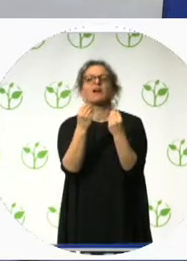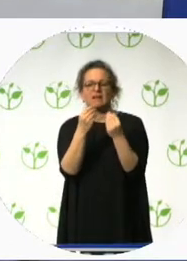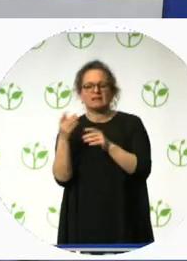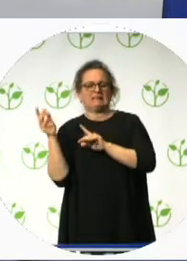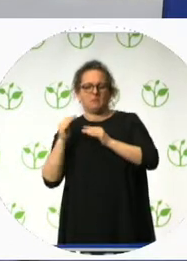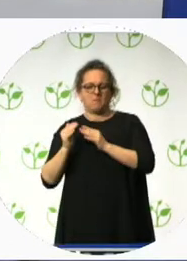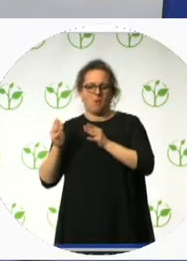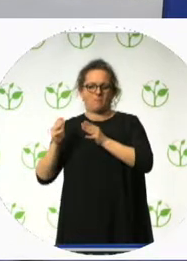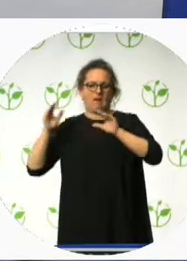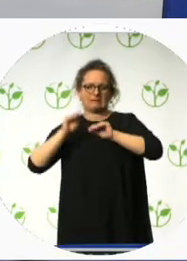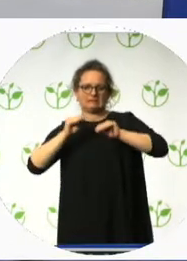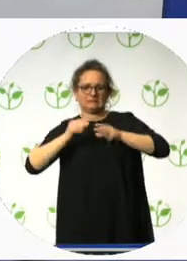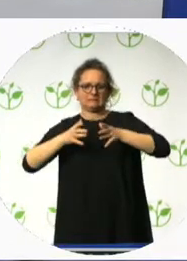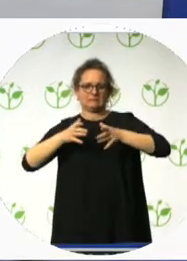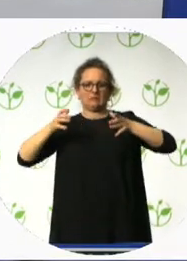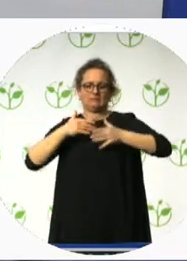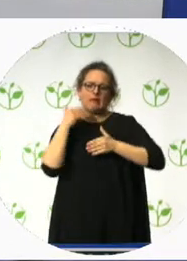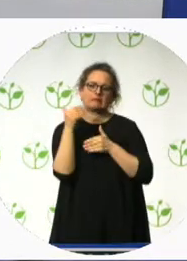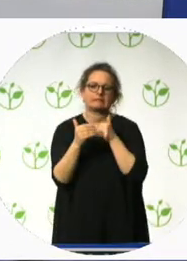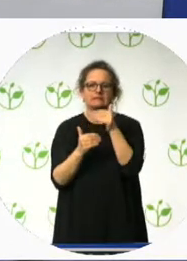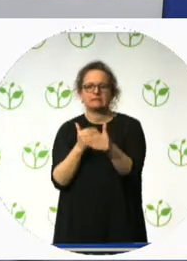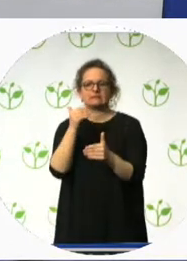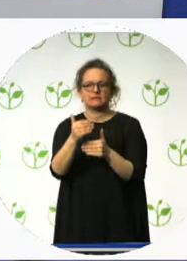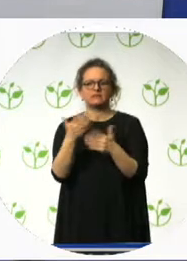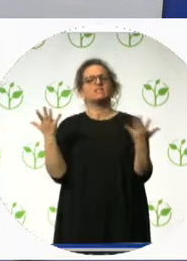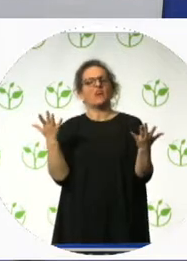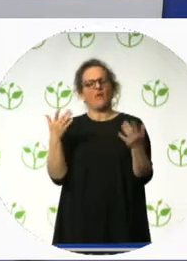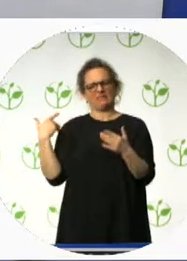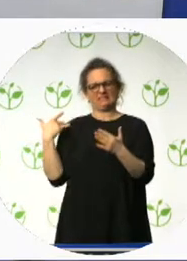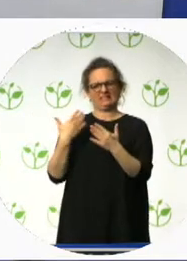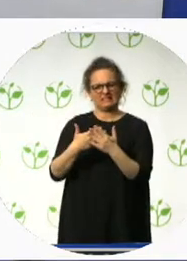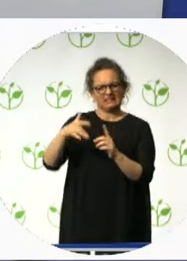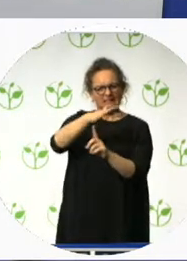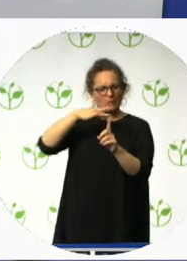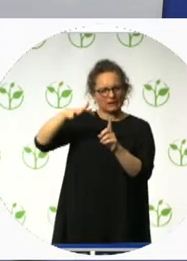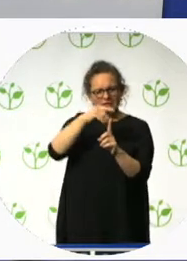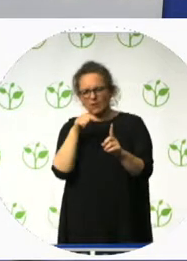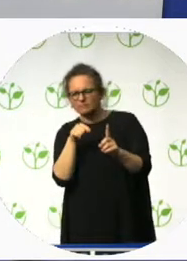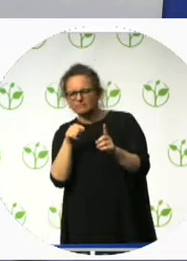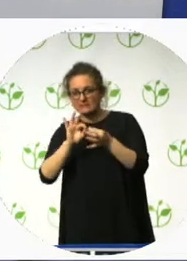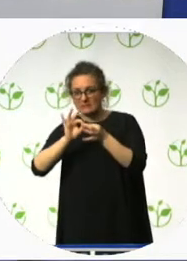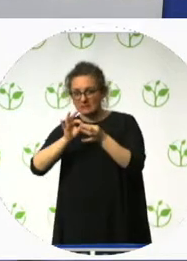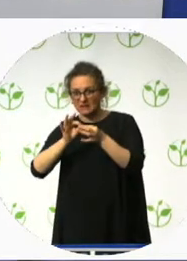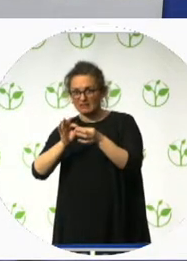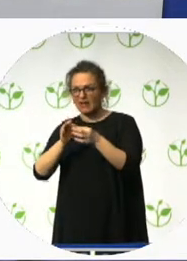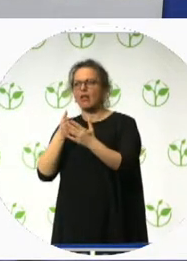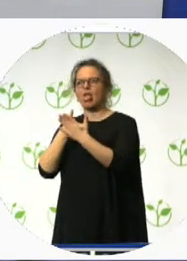where they don't have sign language. So, and I think that's very, very necessary why we built